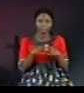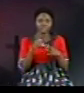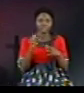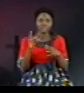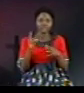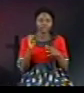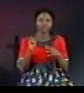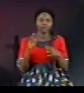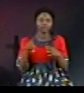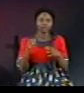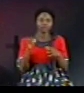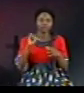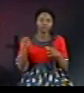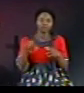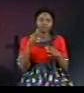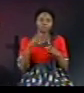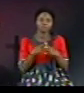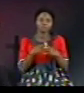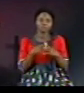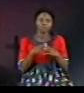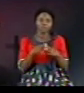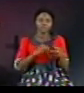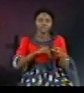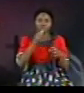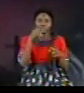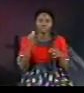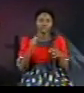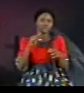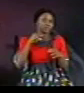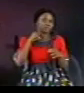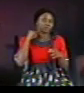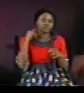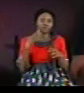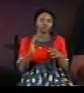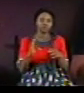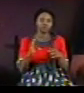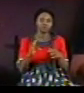Akindele. I'm the pastor of Sister Edith